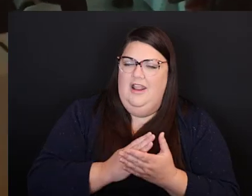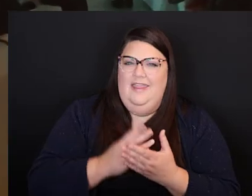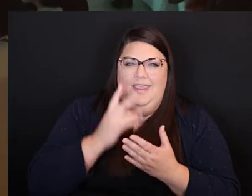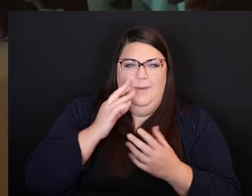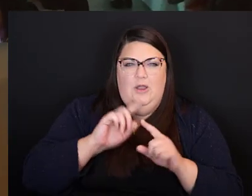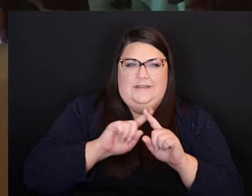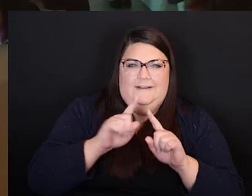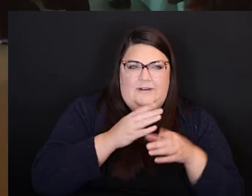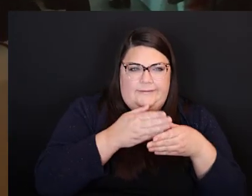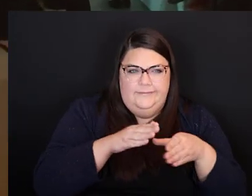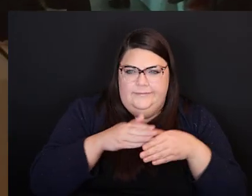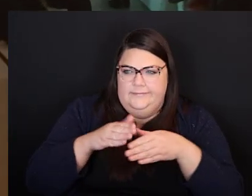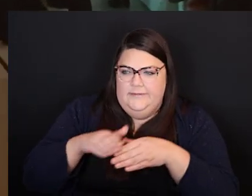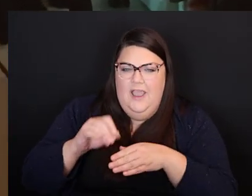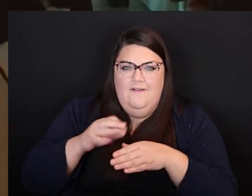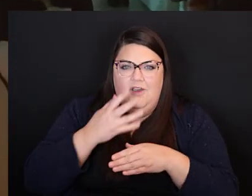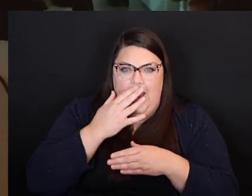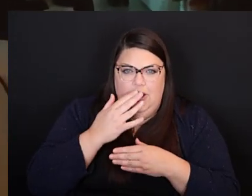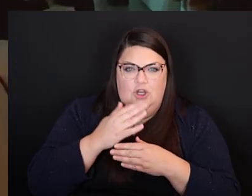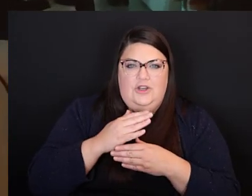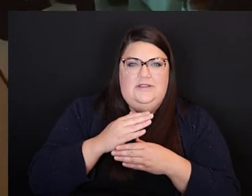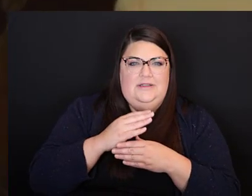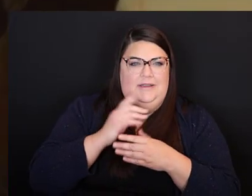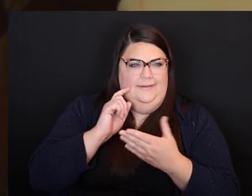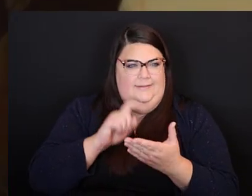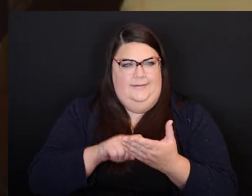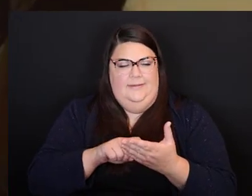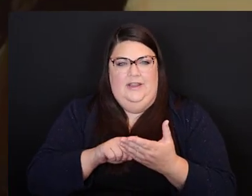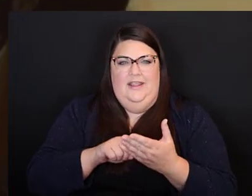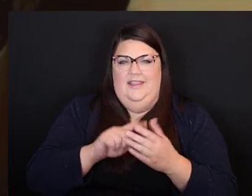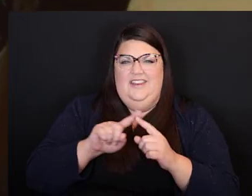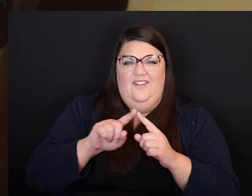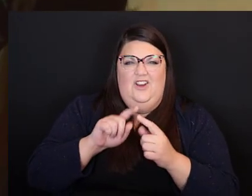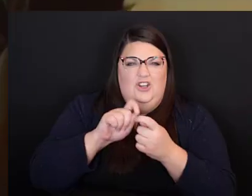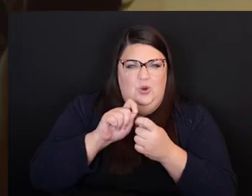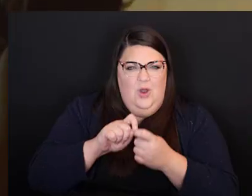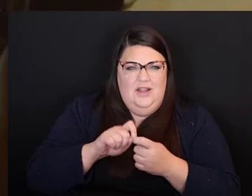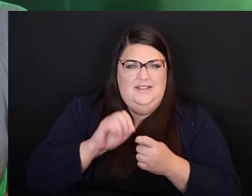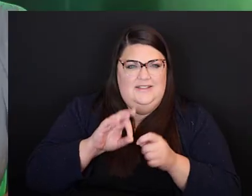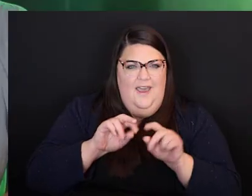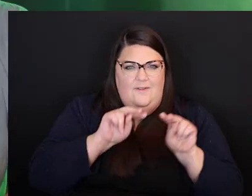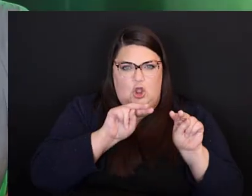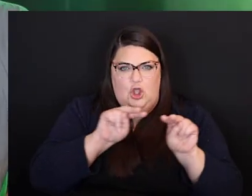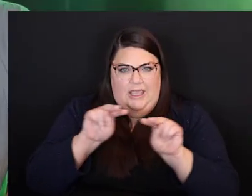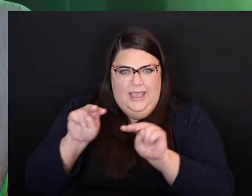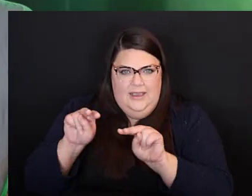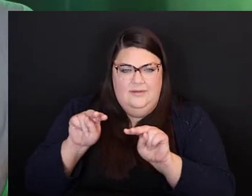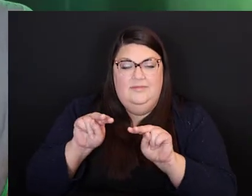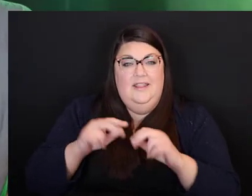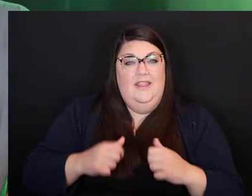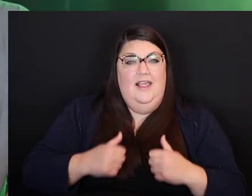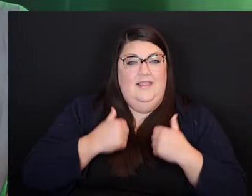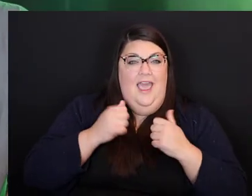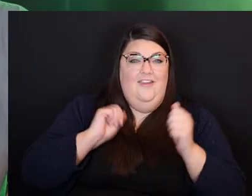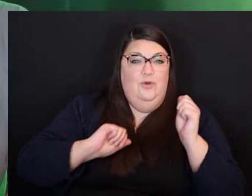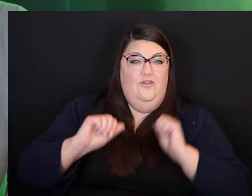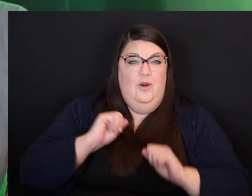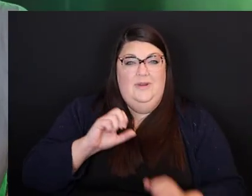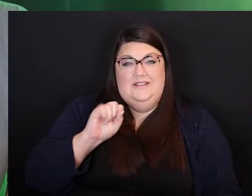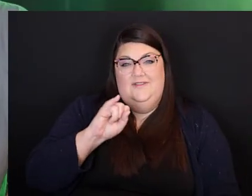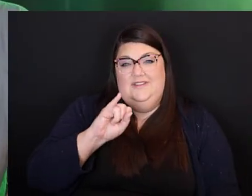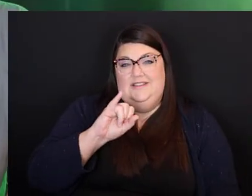thinking about differentiations of color and identification and all these nuances of looking. The live performance